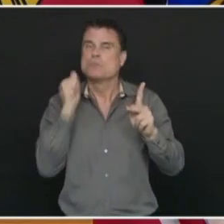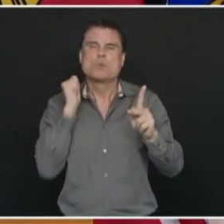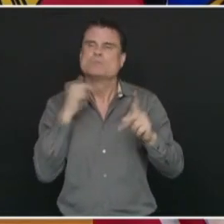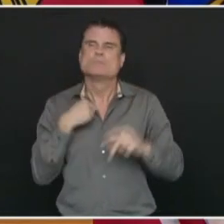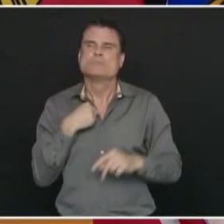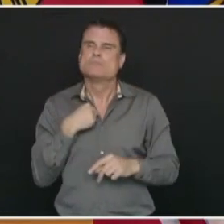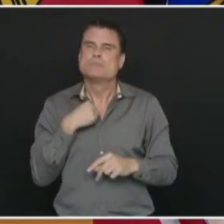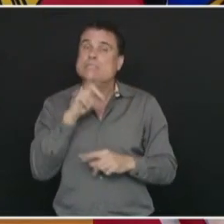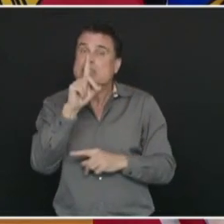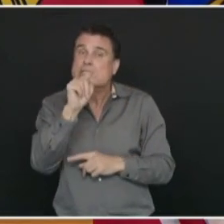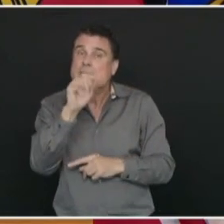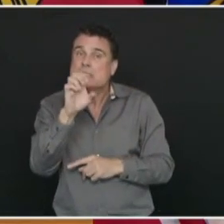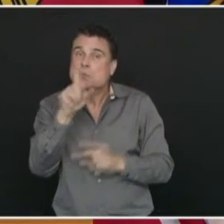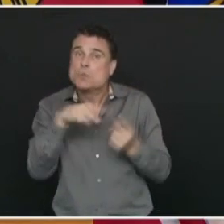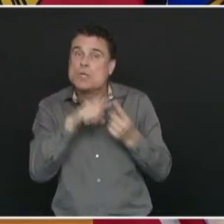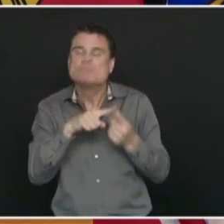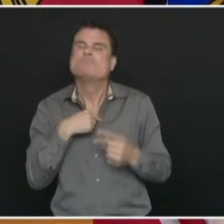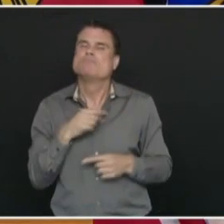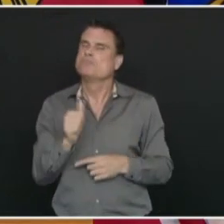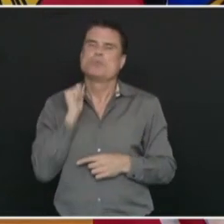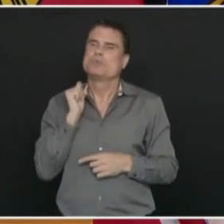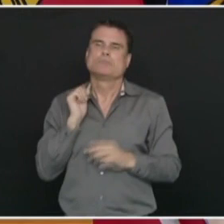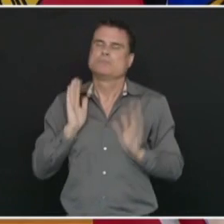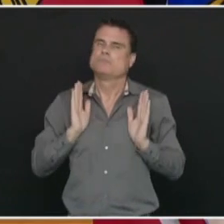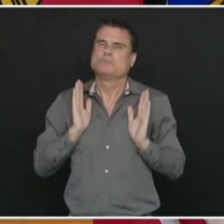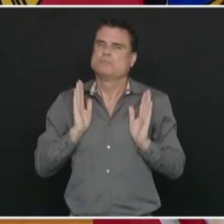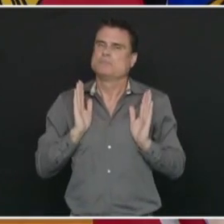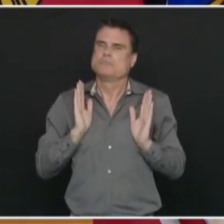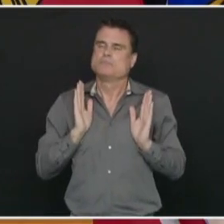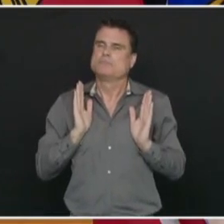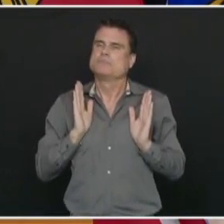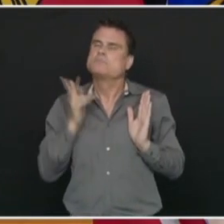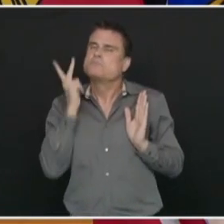You know what, I'll have to get you the numbers offline.